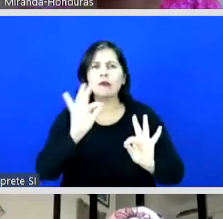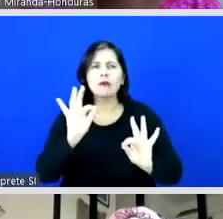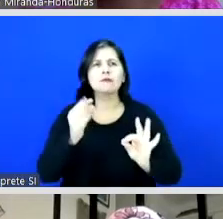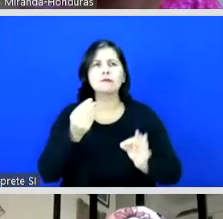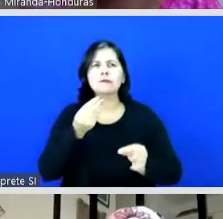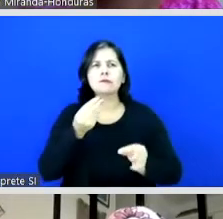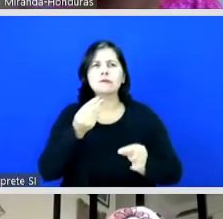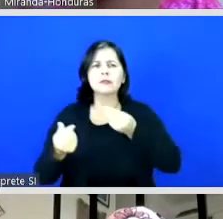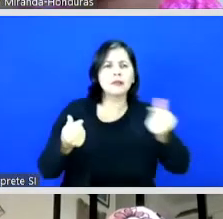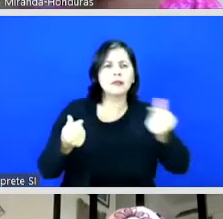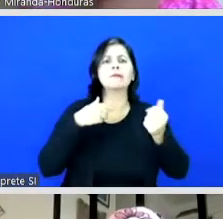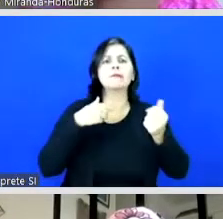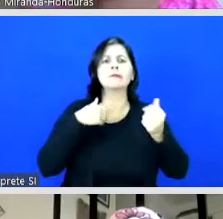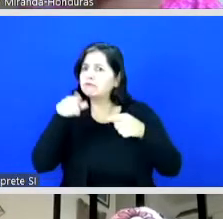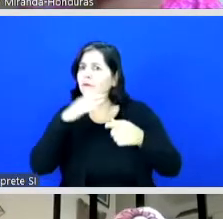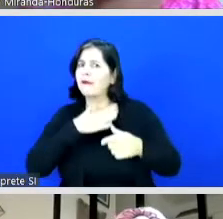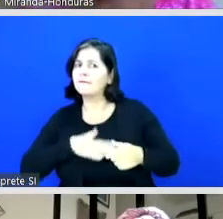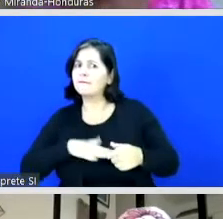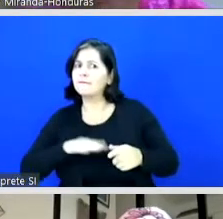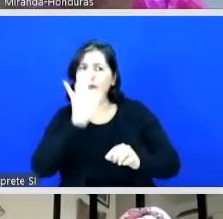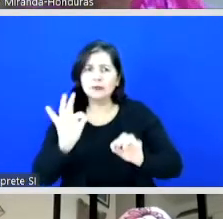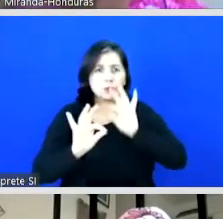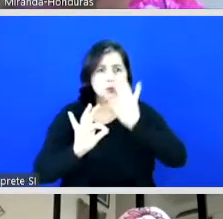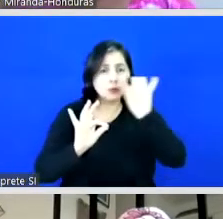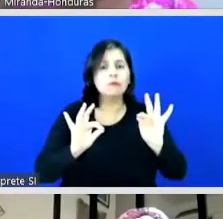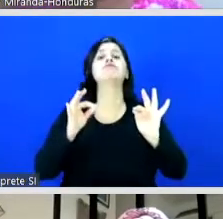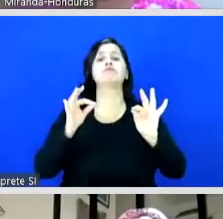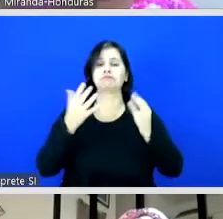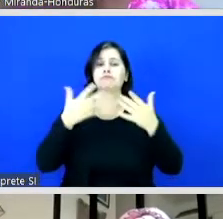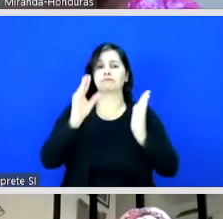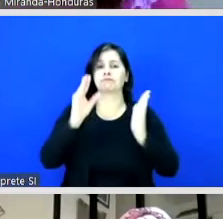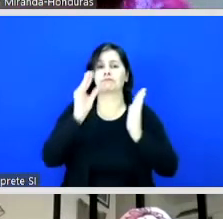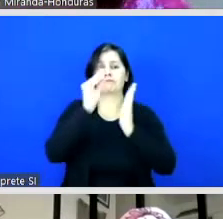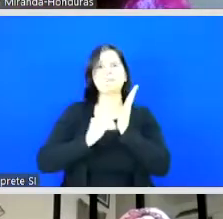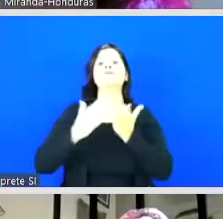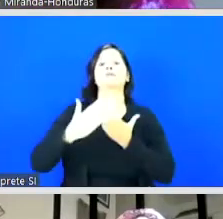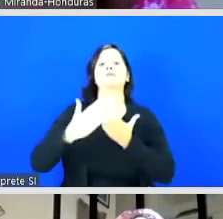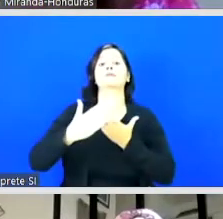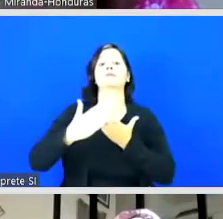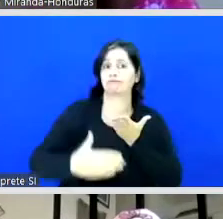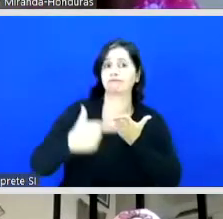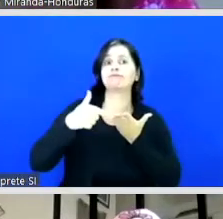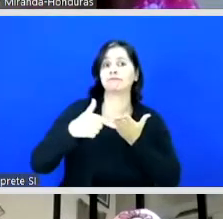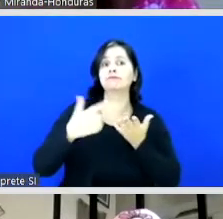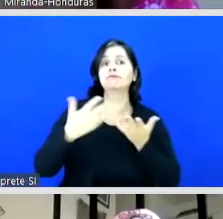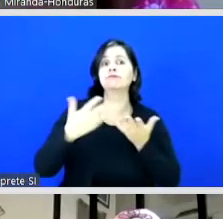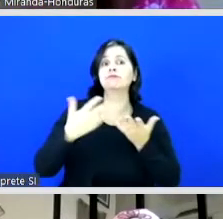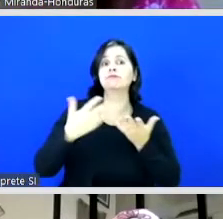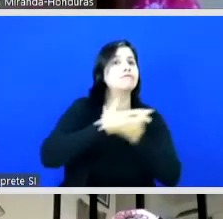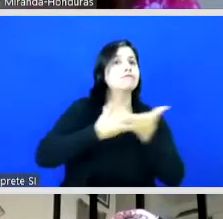session, and hopefully so that our panelists can respond to some of your questions. There will be two rounds of